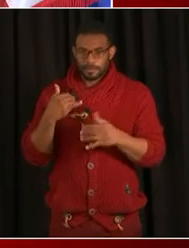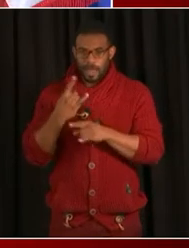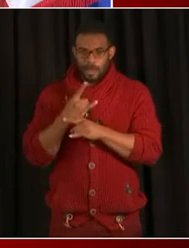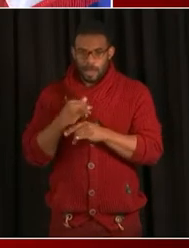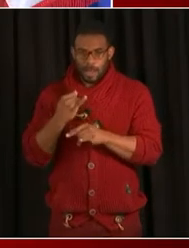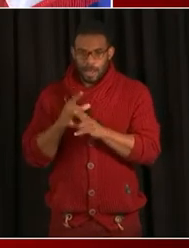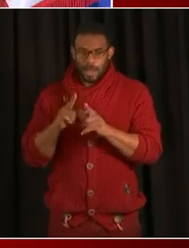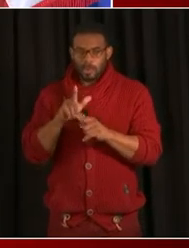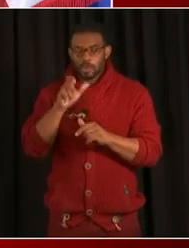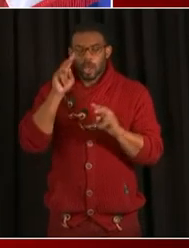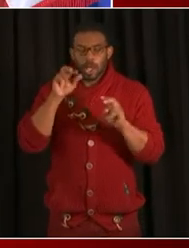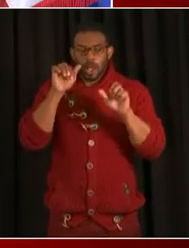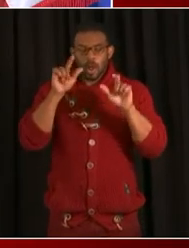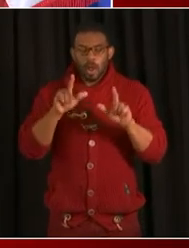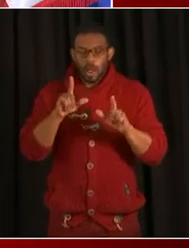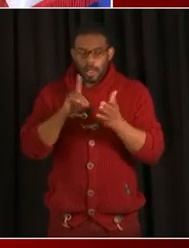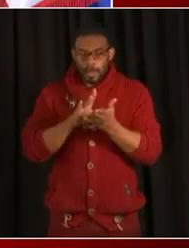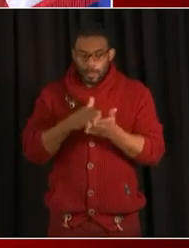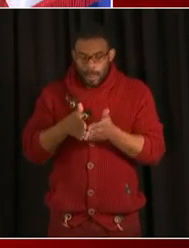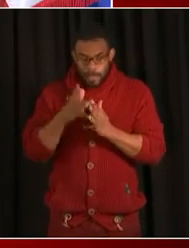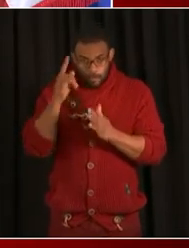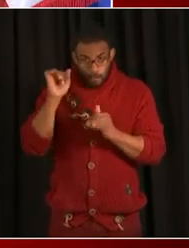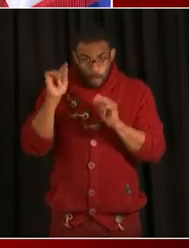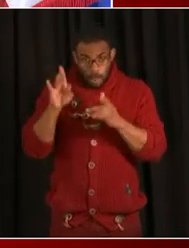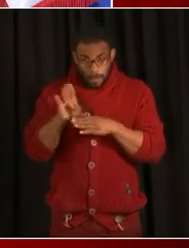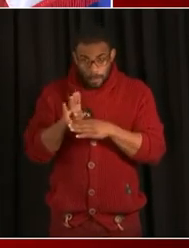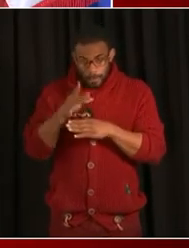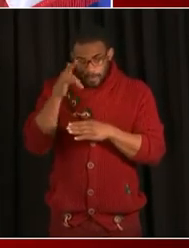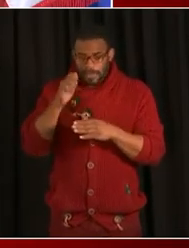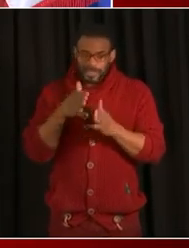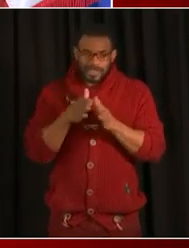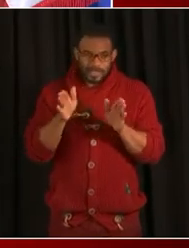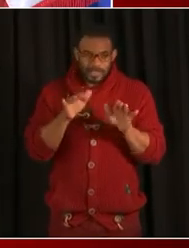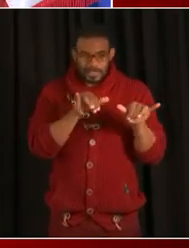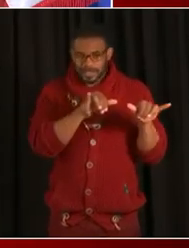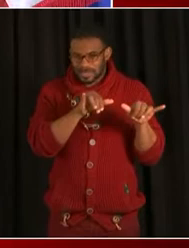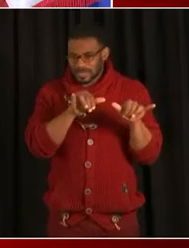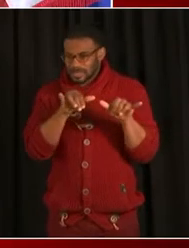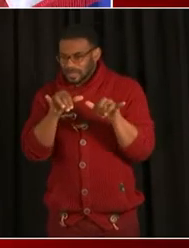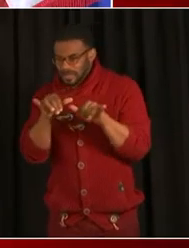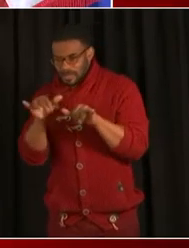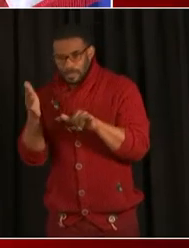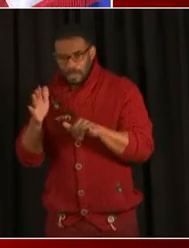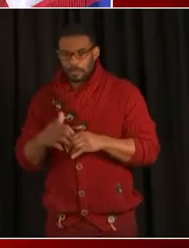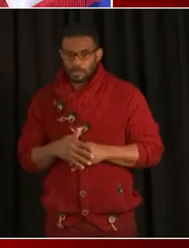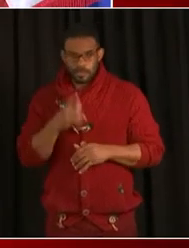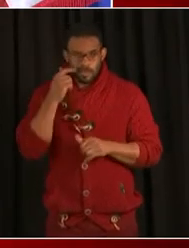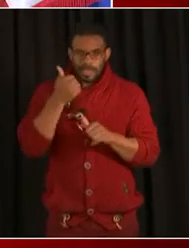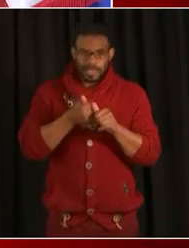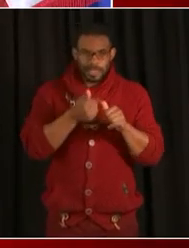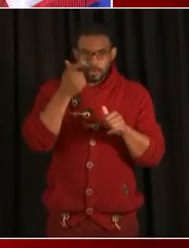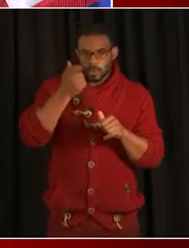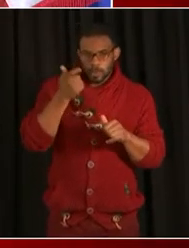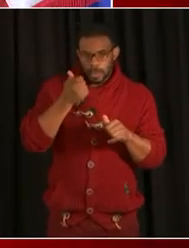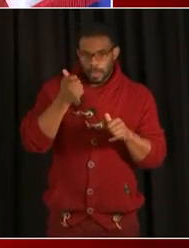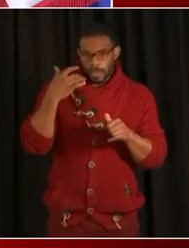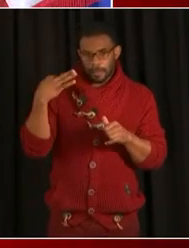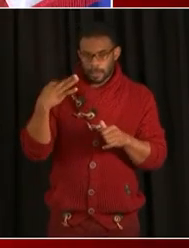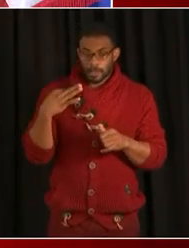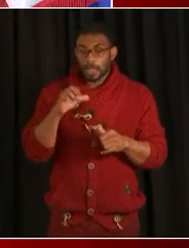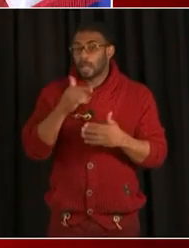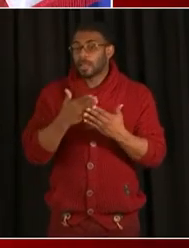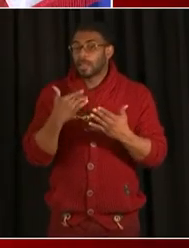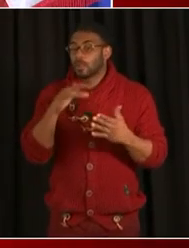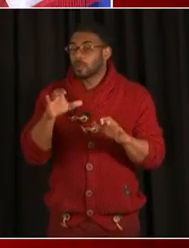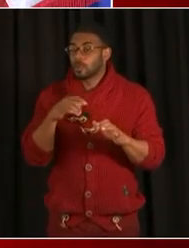But you should look at the documents that we're asking for of businesses because they generally stay about the same for each grant round.